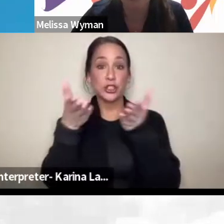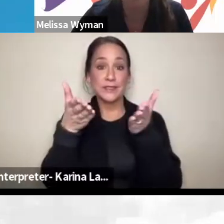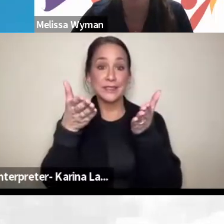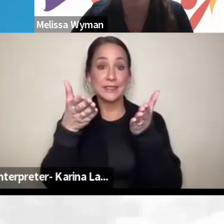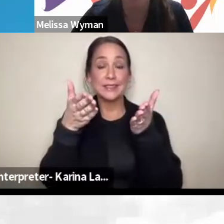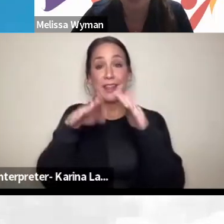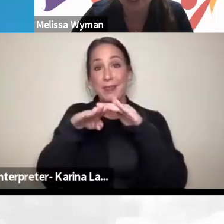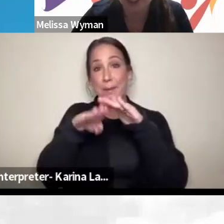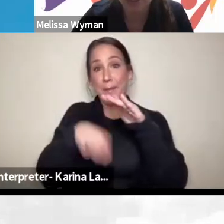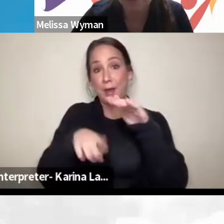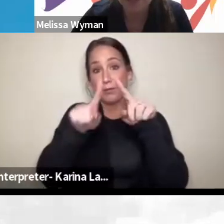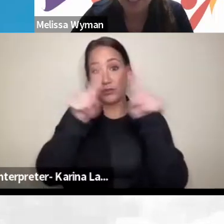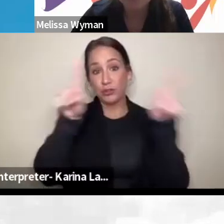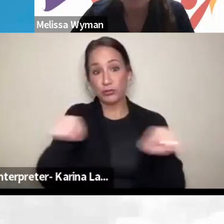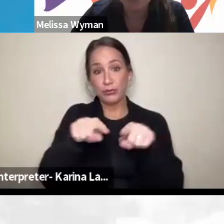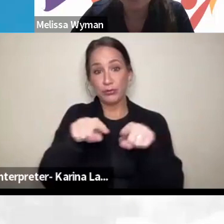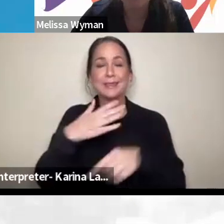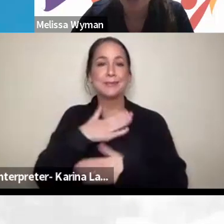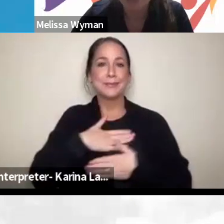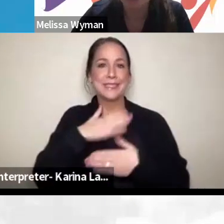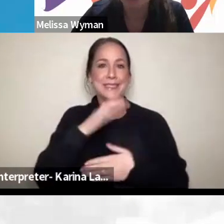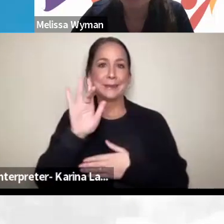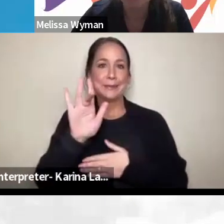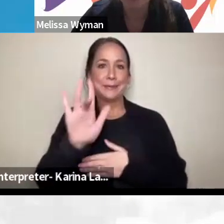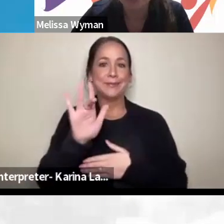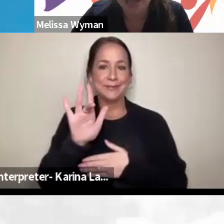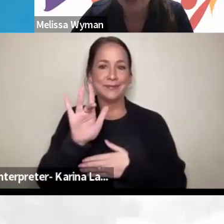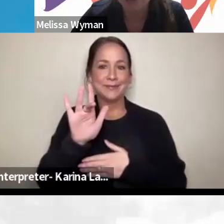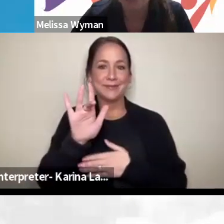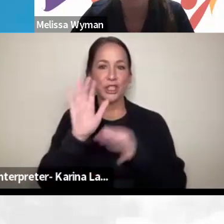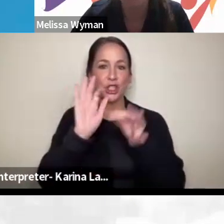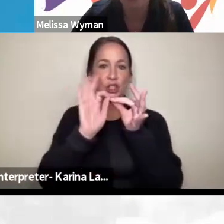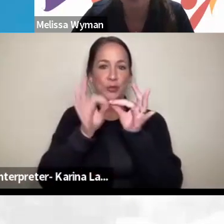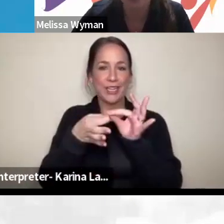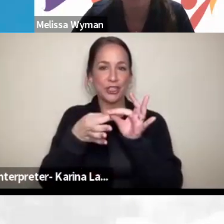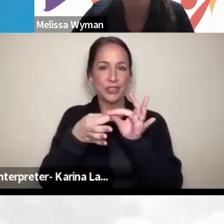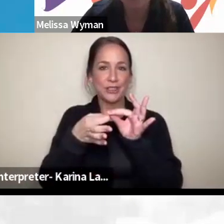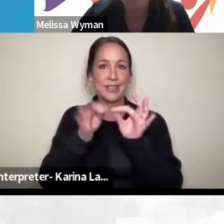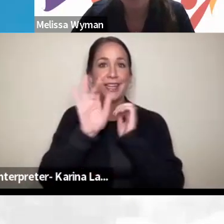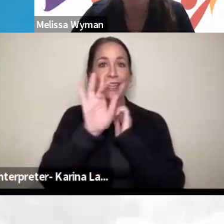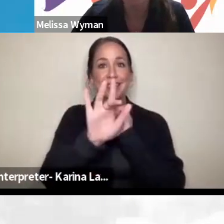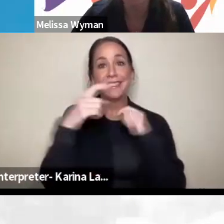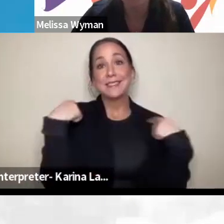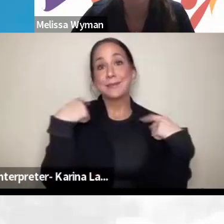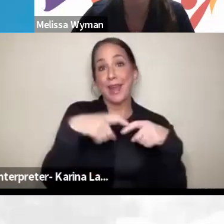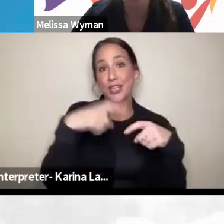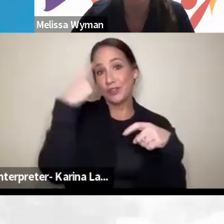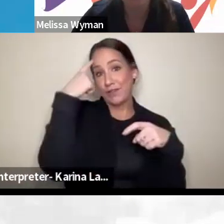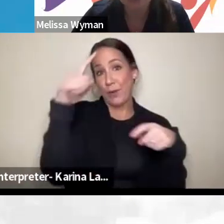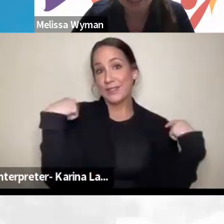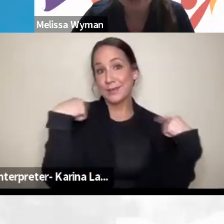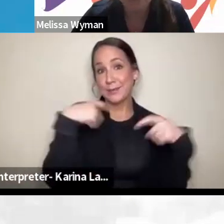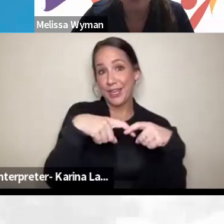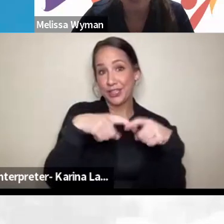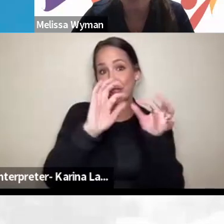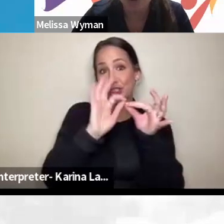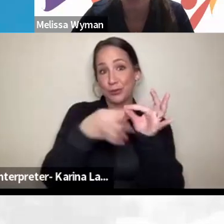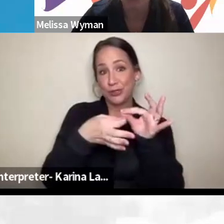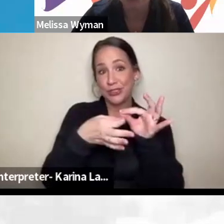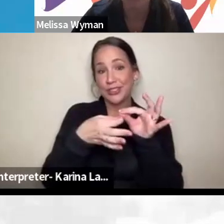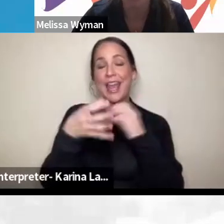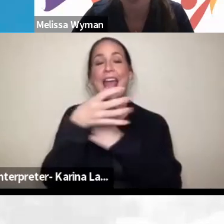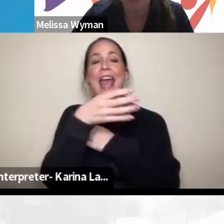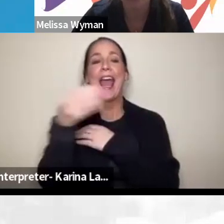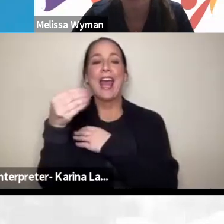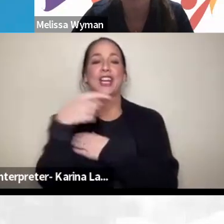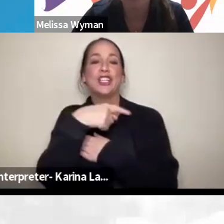screen, select Interpretation. Select Spanish for the Spanish interpretation and select Chinese for the